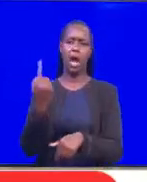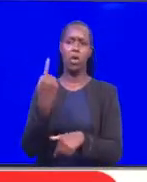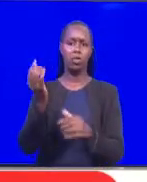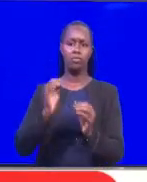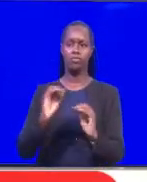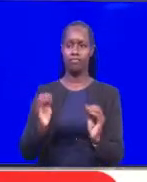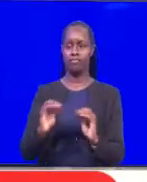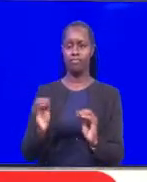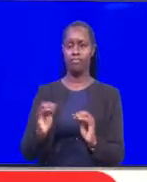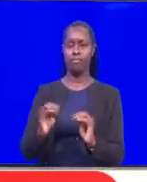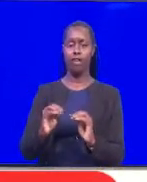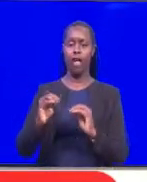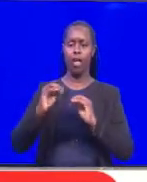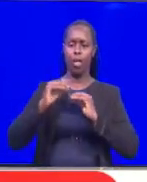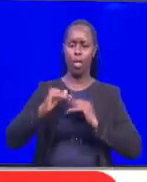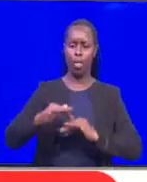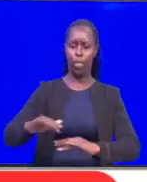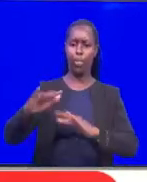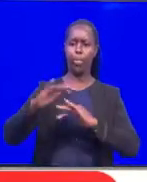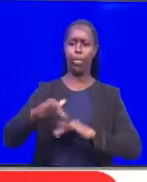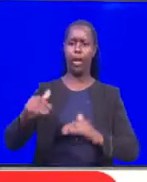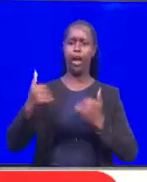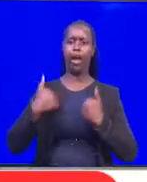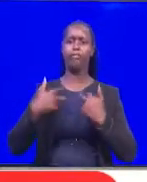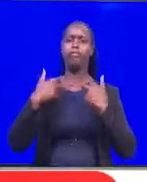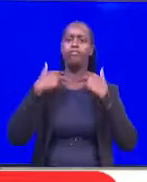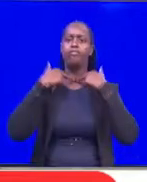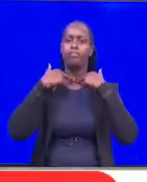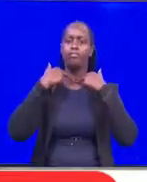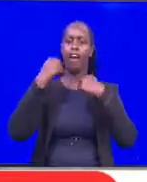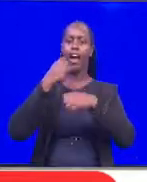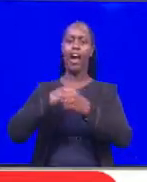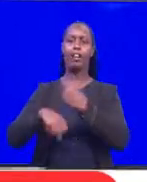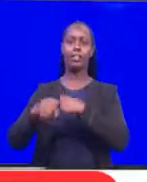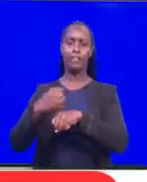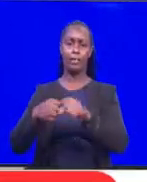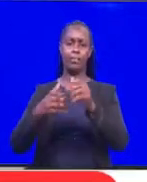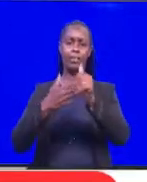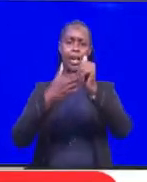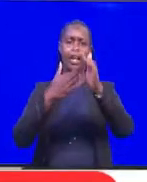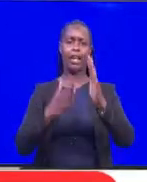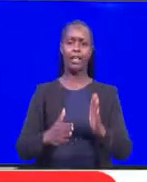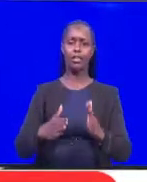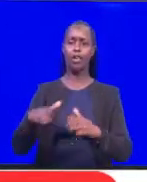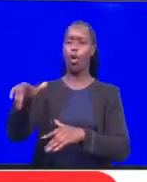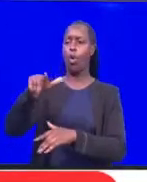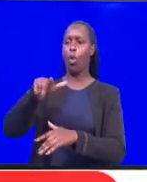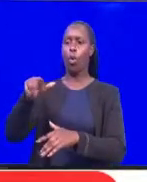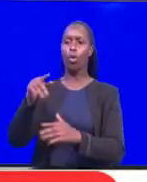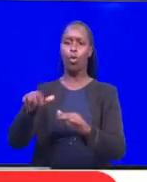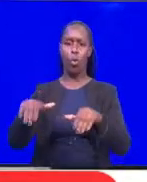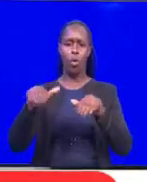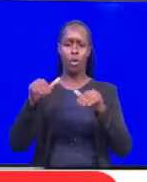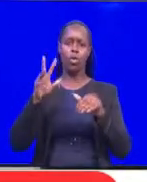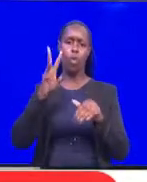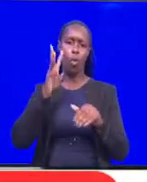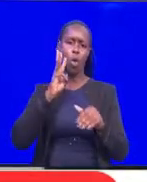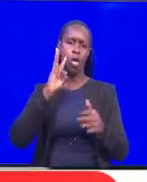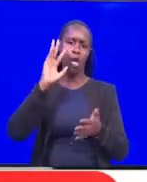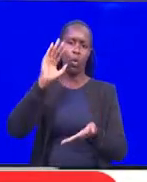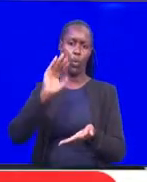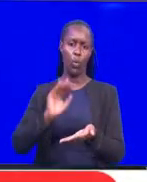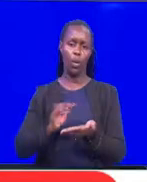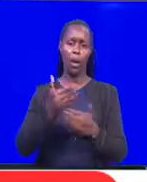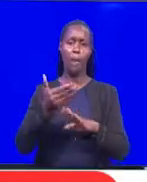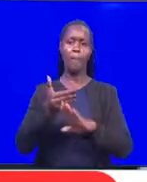have completely disrupted their day-to-day activities as locals and leaders alike waited for the water levels to come down before driving